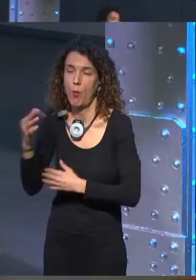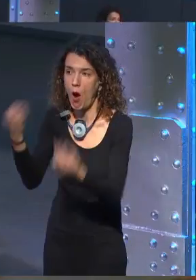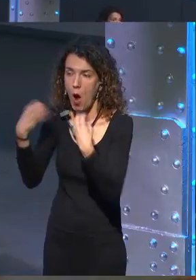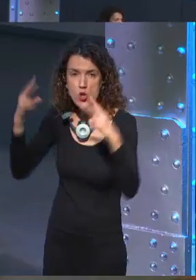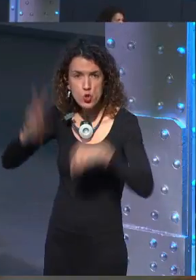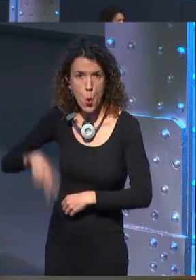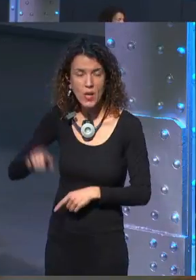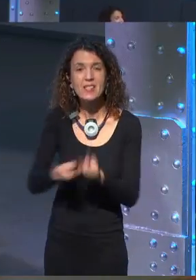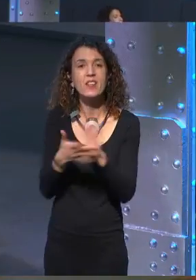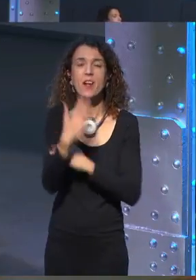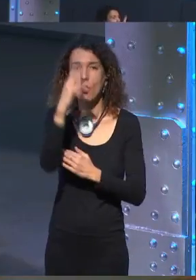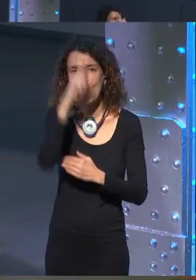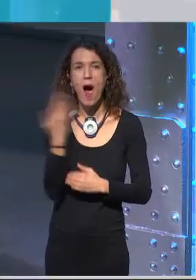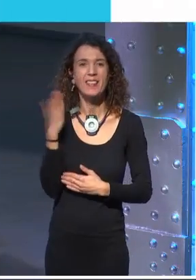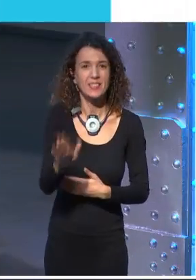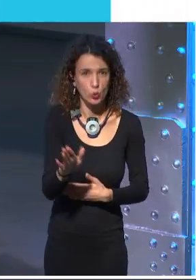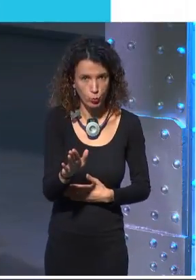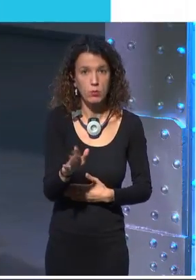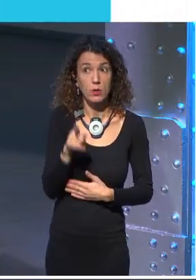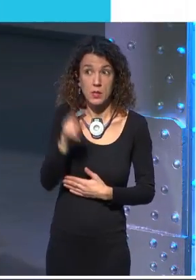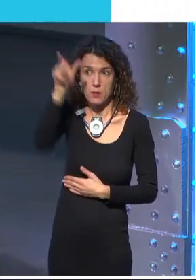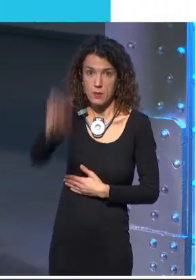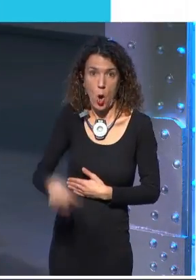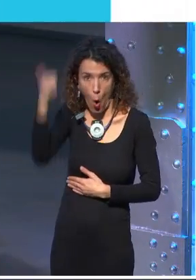Oops, I went back. This guy does not help.